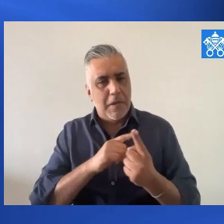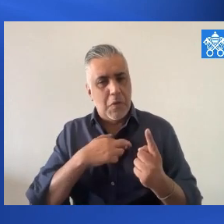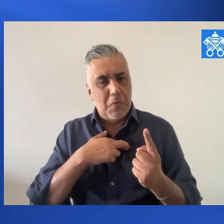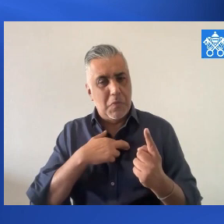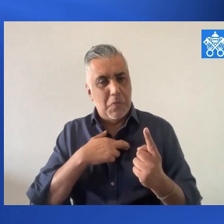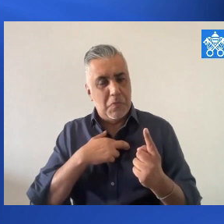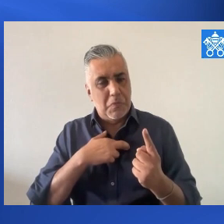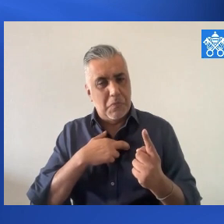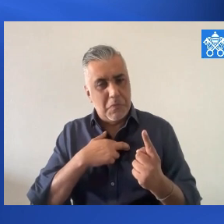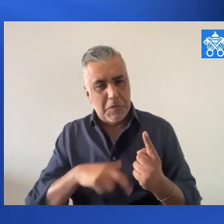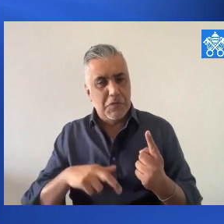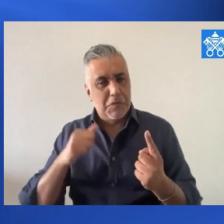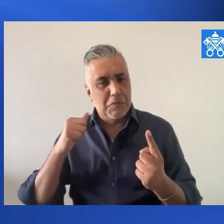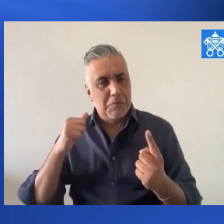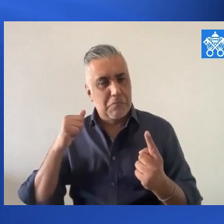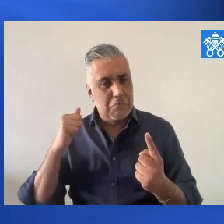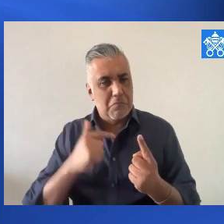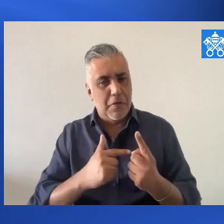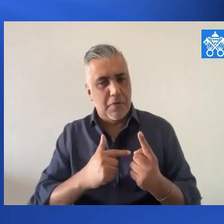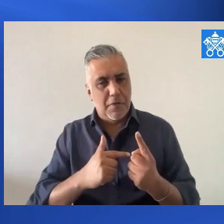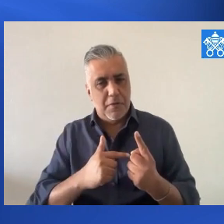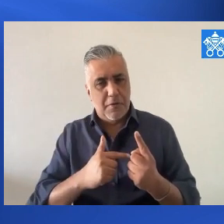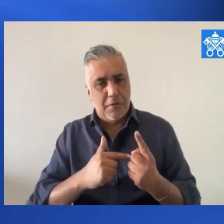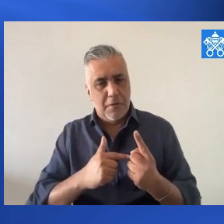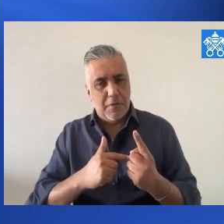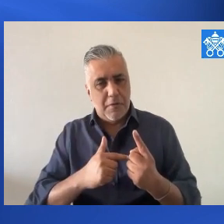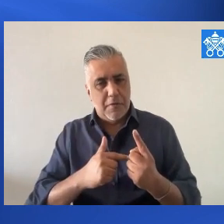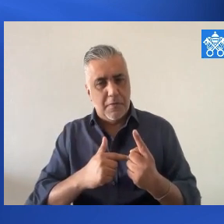I met an old religious brother.